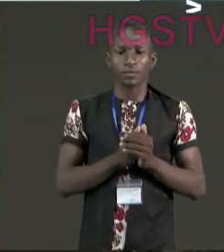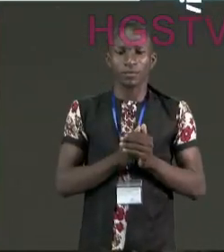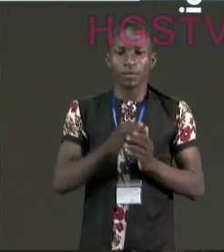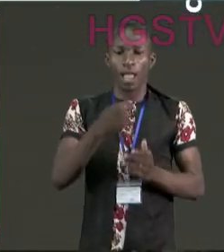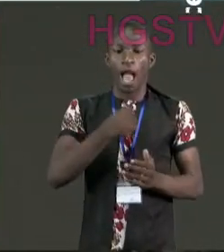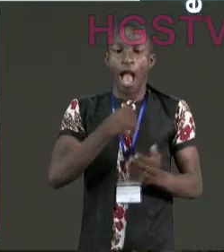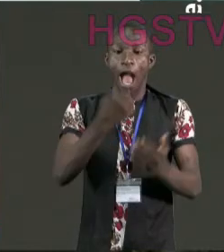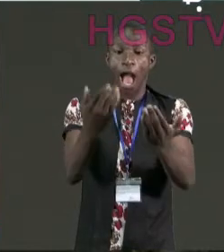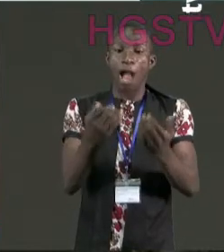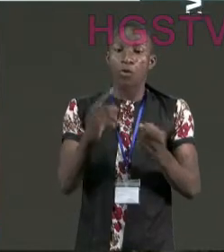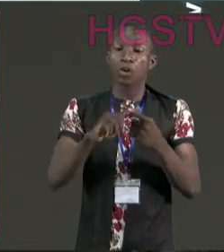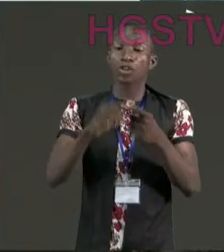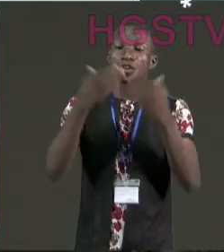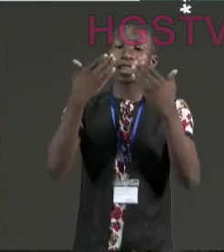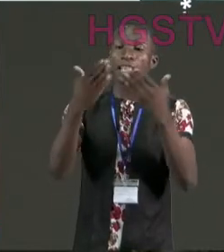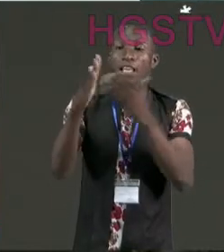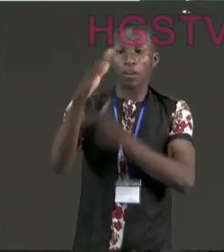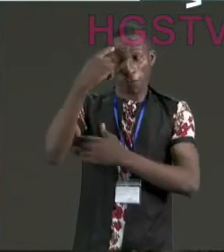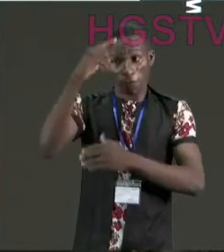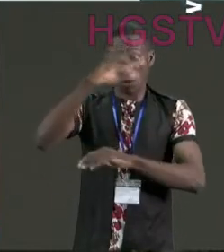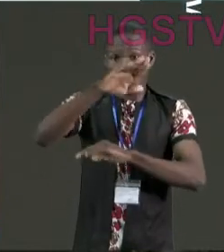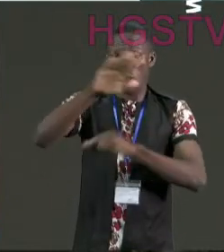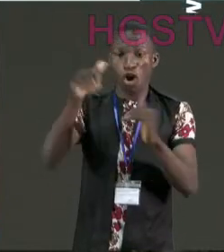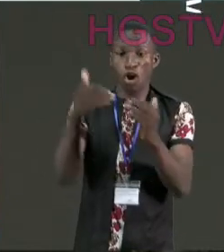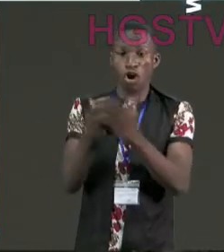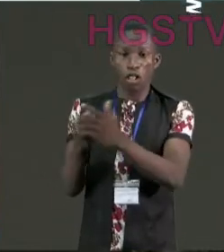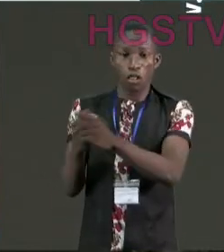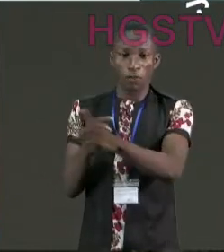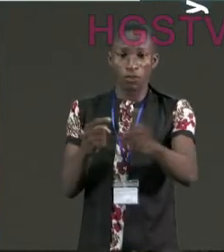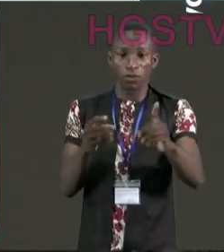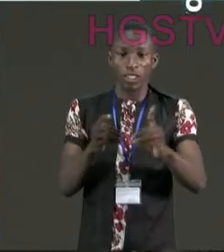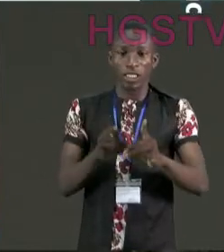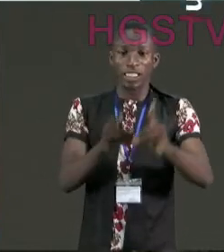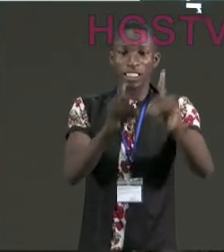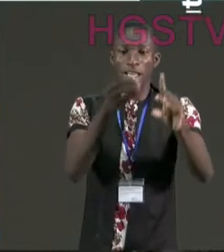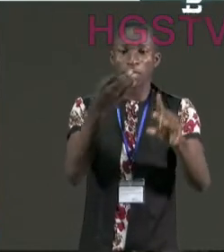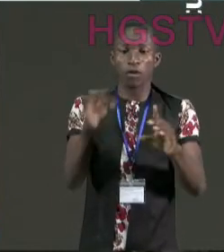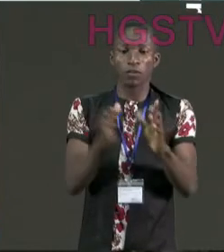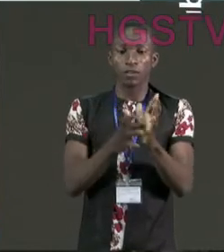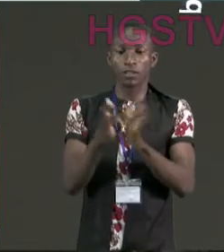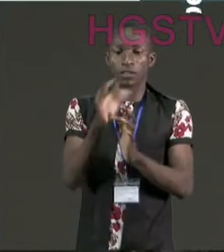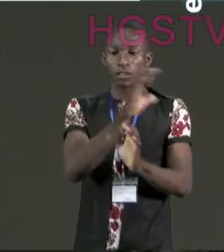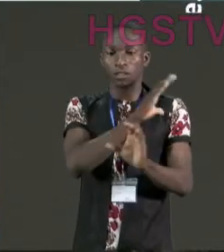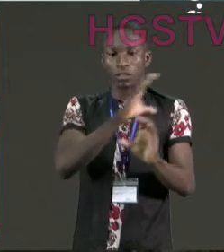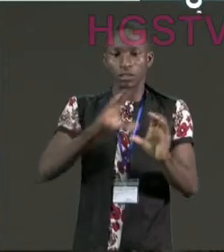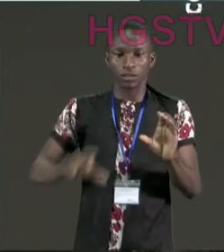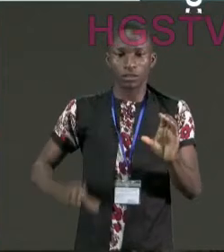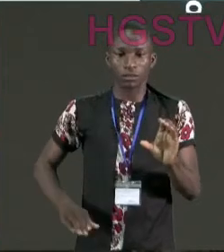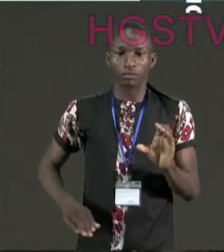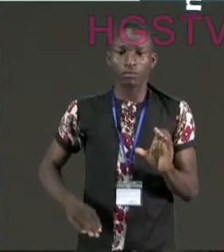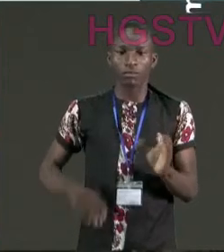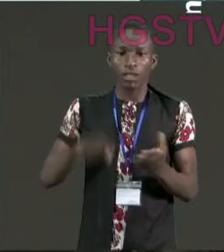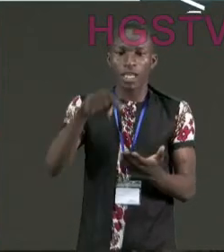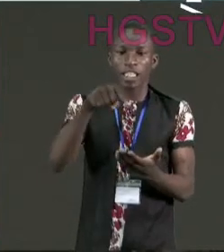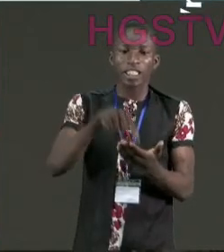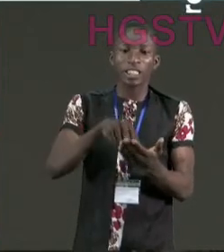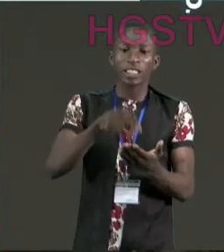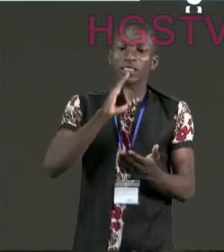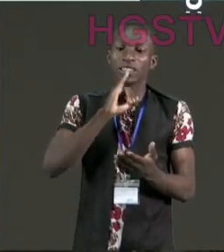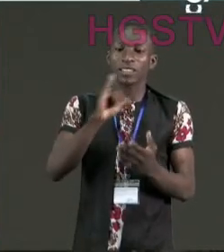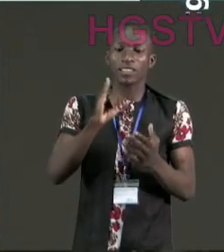I want to thank God for all of you, the disciples of Jesus Christ. This is a